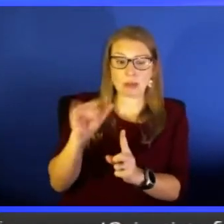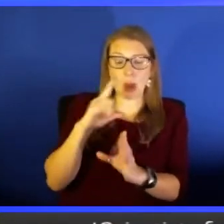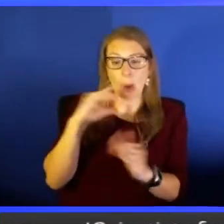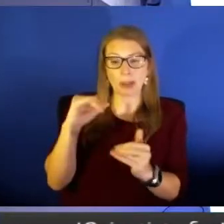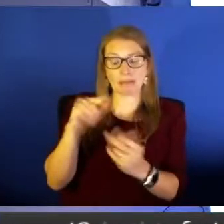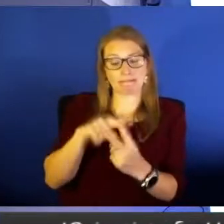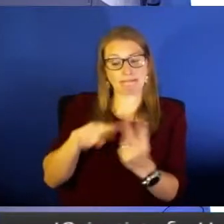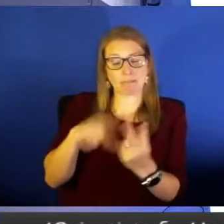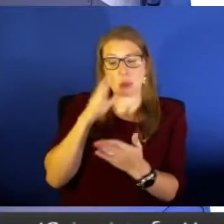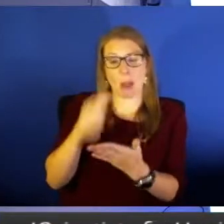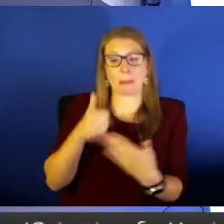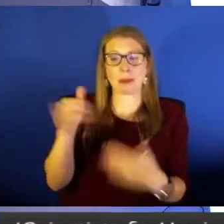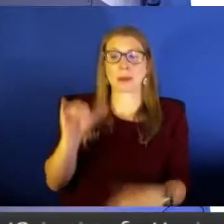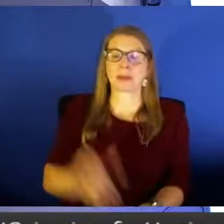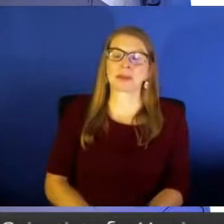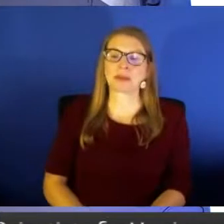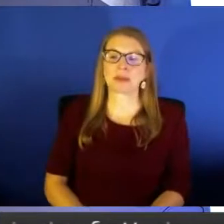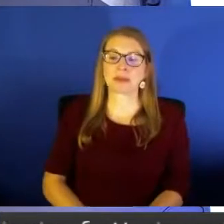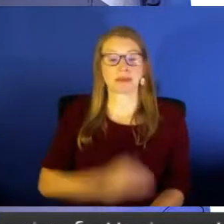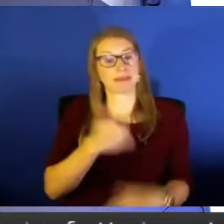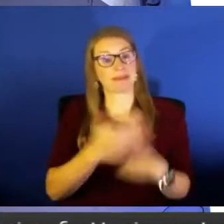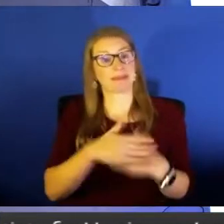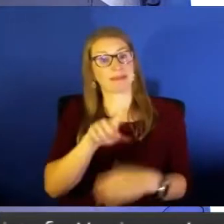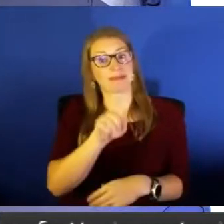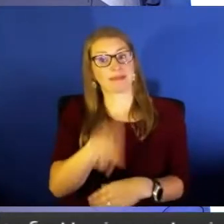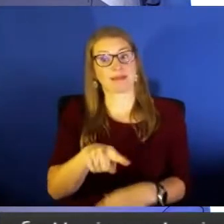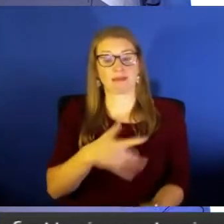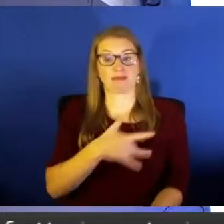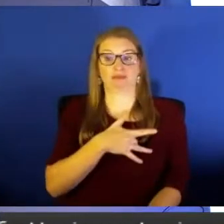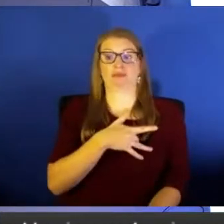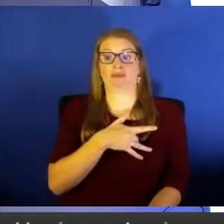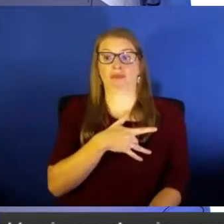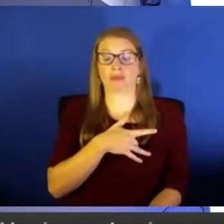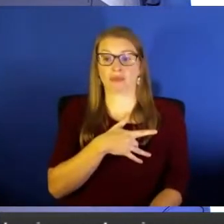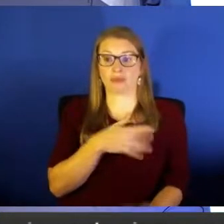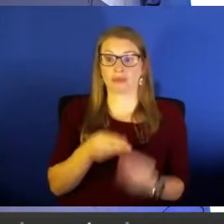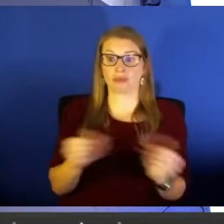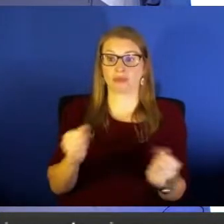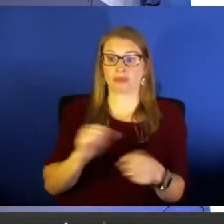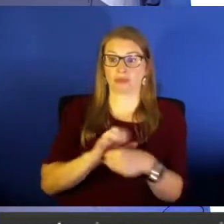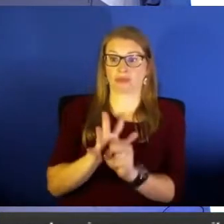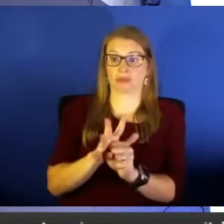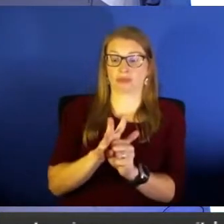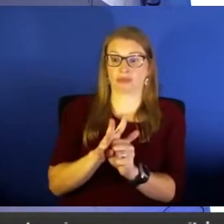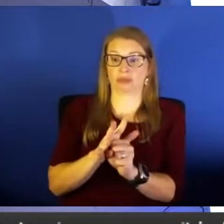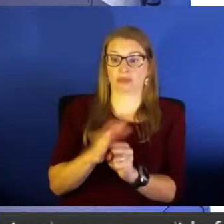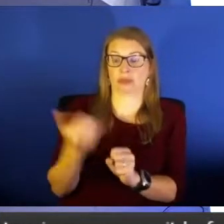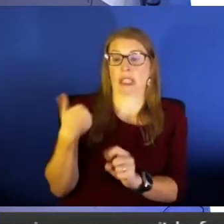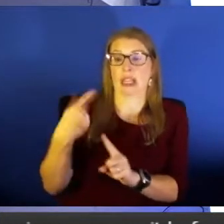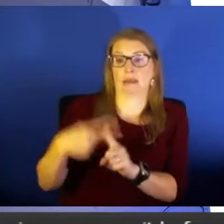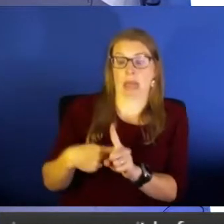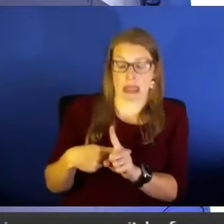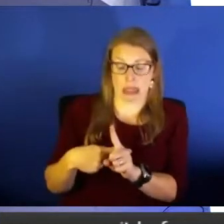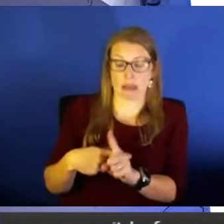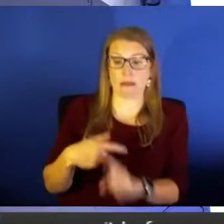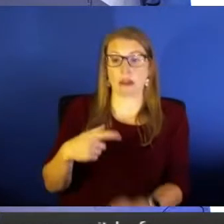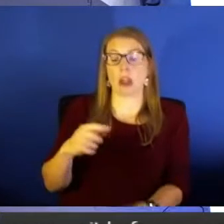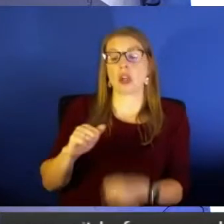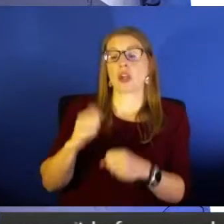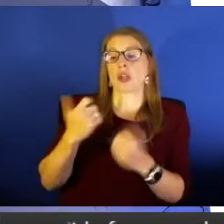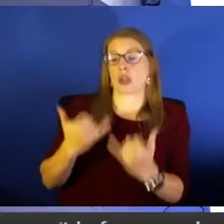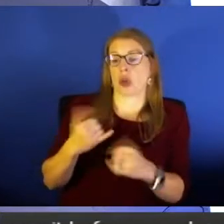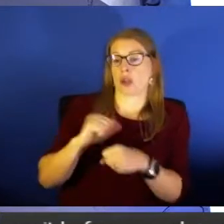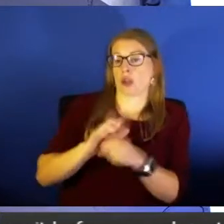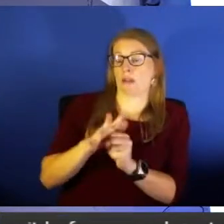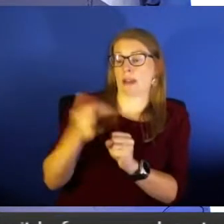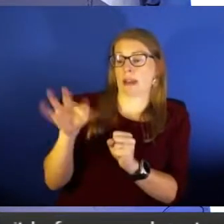next question hit close to home because, I'm getting over my COVID that I got last month. Some current COVID-19 patients have